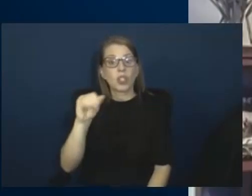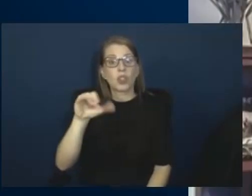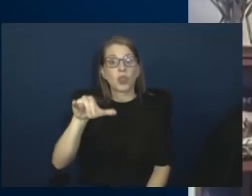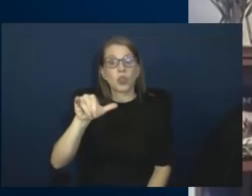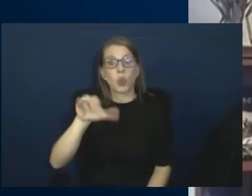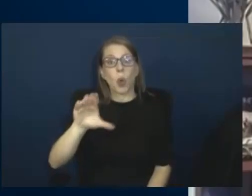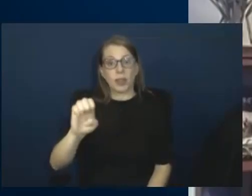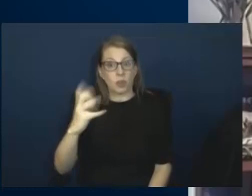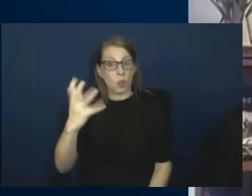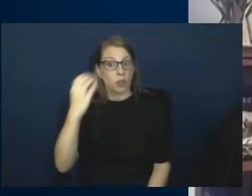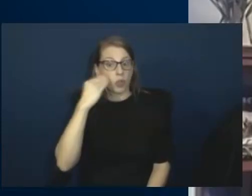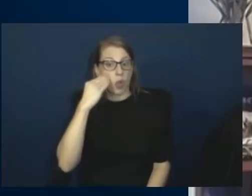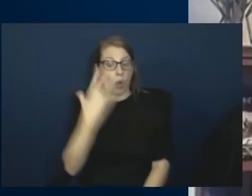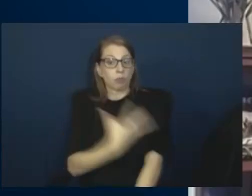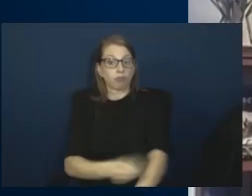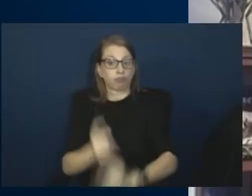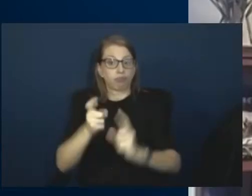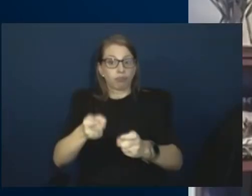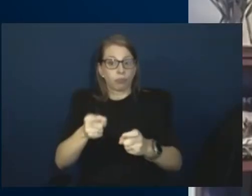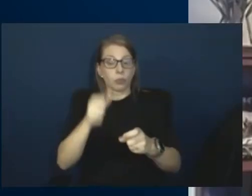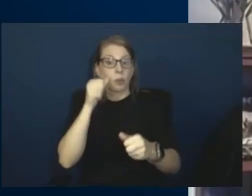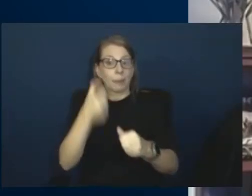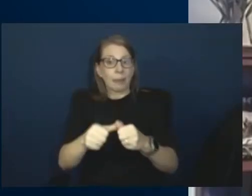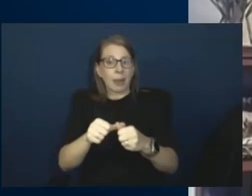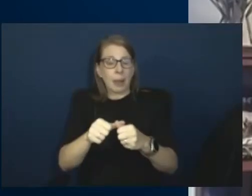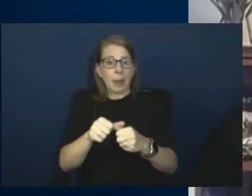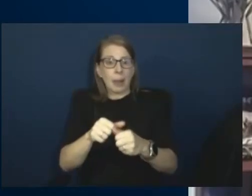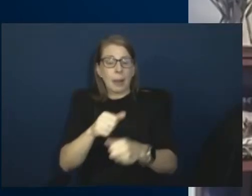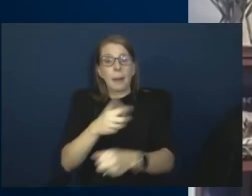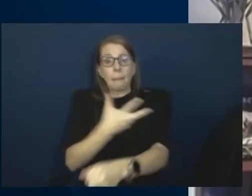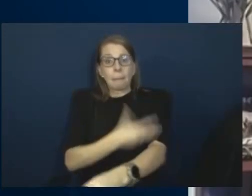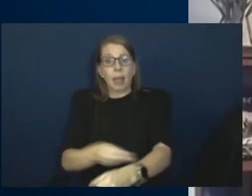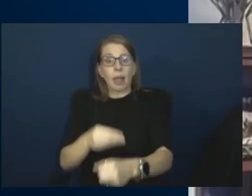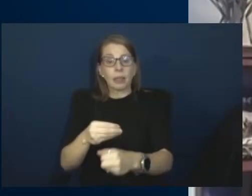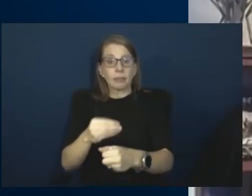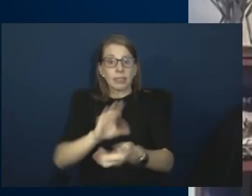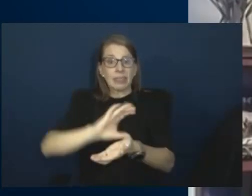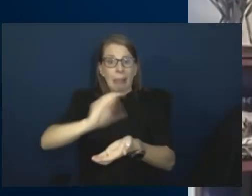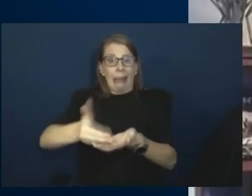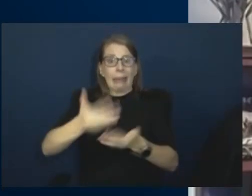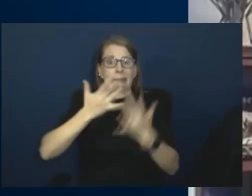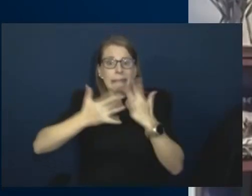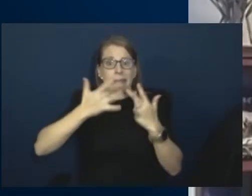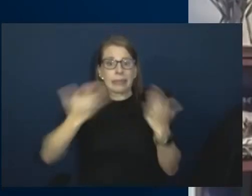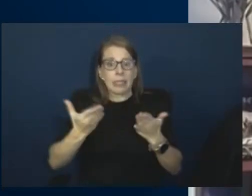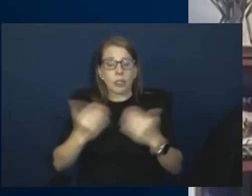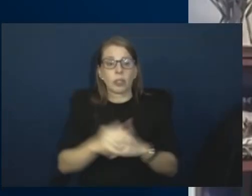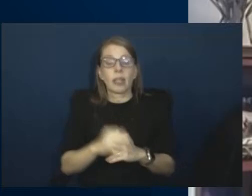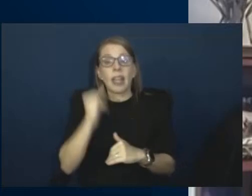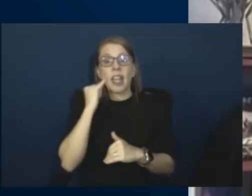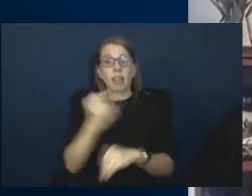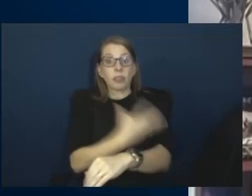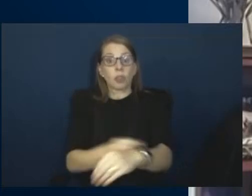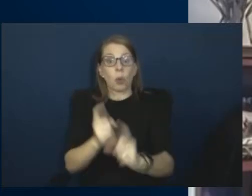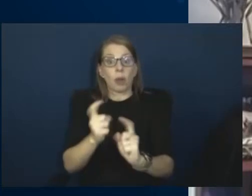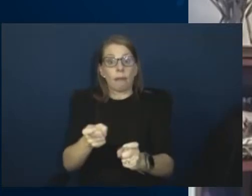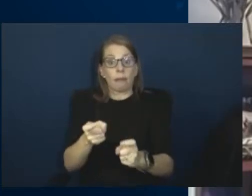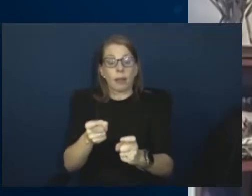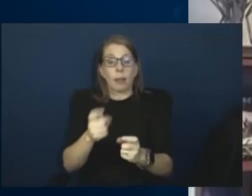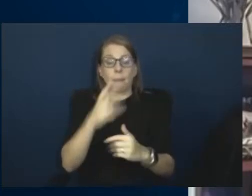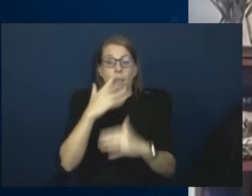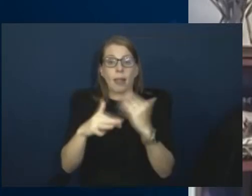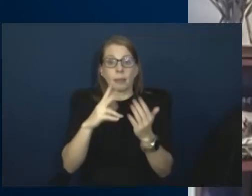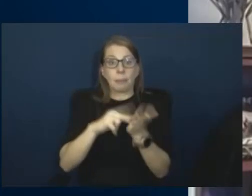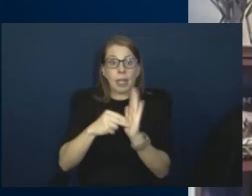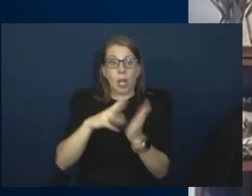donating blood, and just a reminder, the blood supply is low here in our area. Joyce wants to know, if you donate blood, do you learn if you have